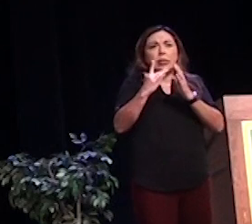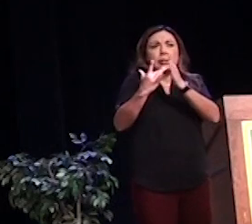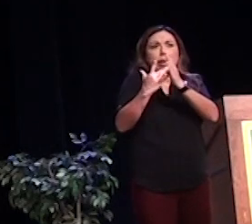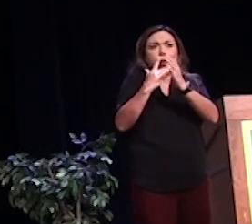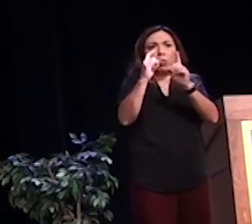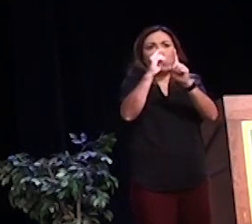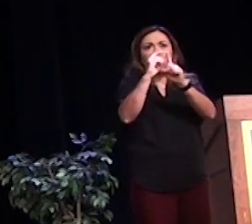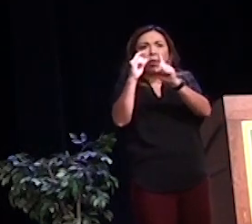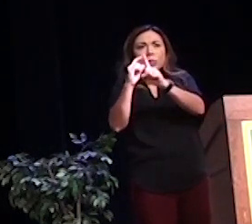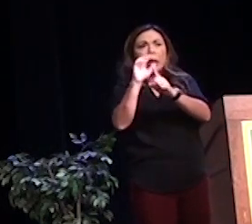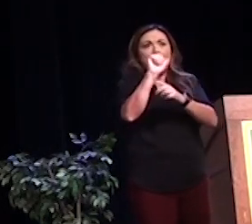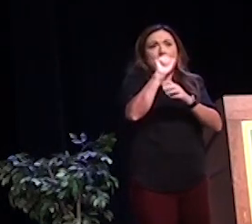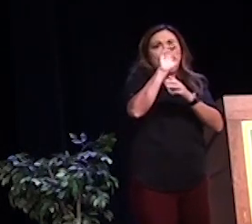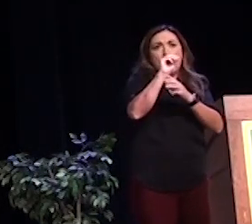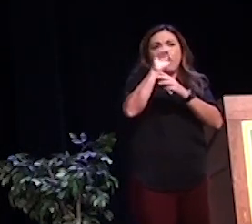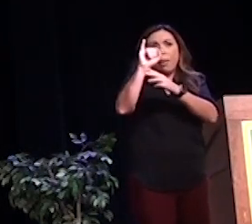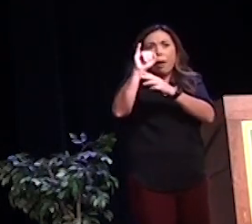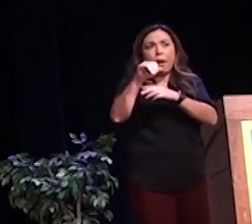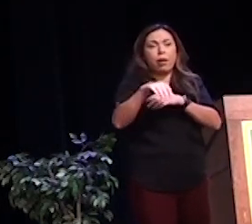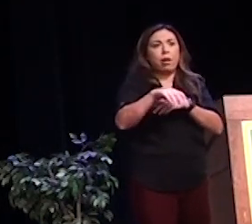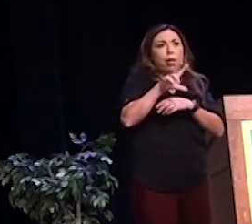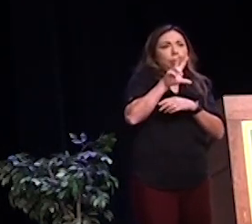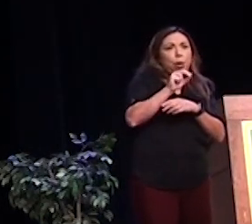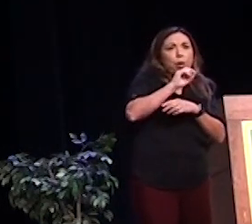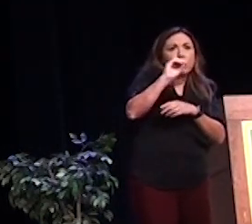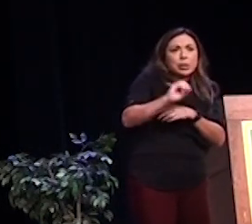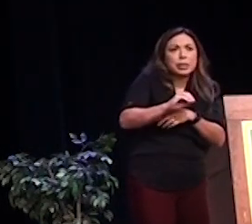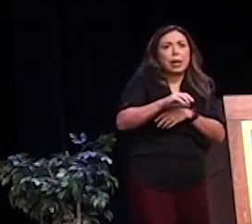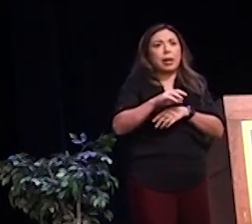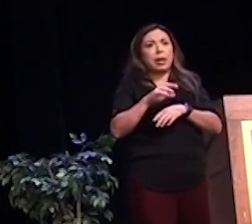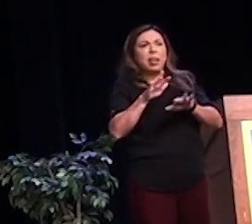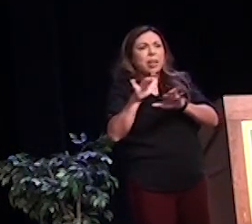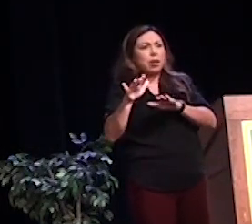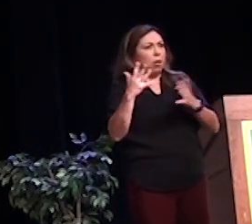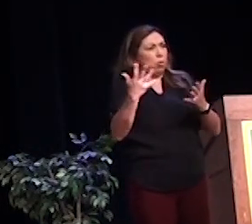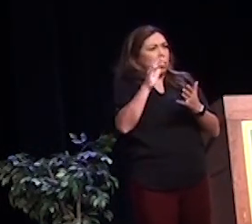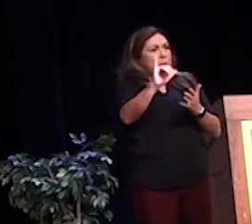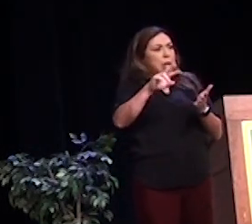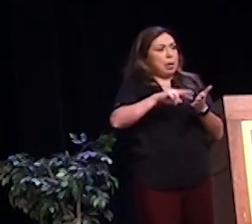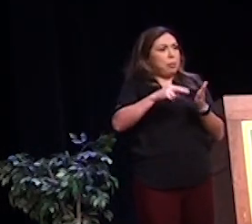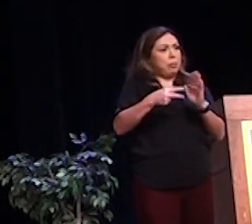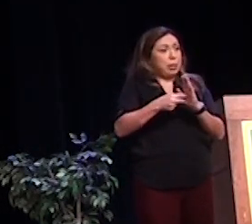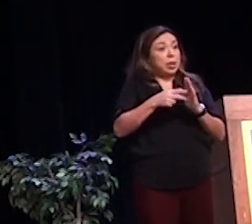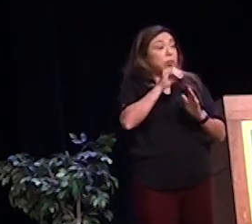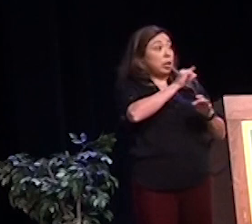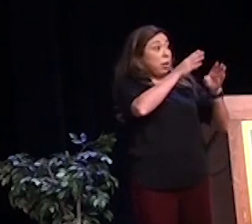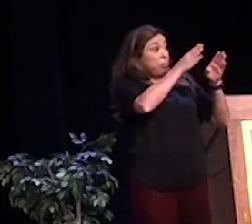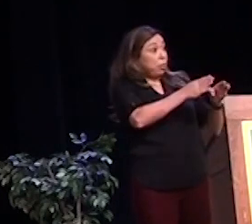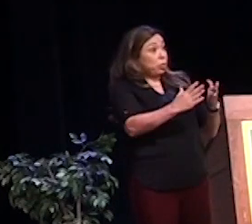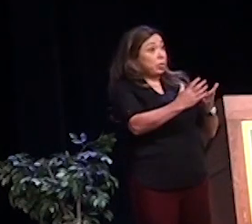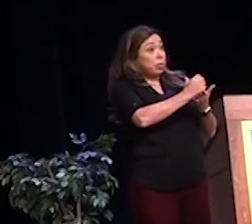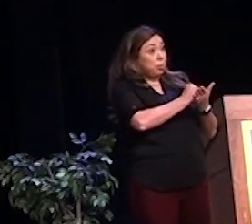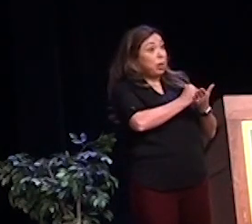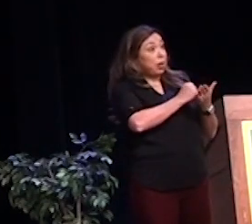AMI, 50%, 30%. But what does that mean? What does the person making